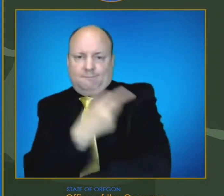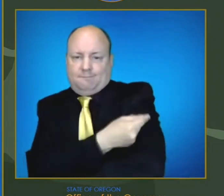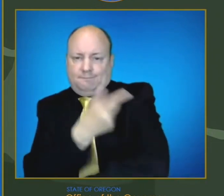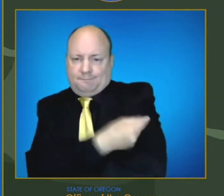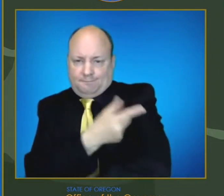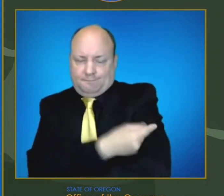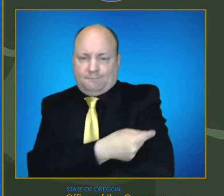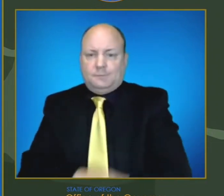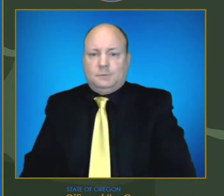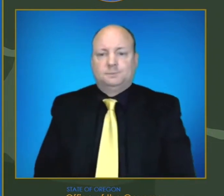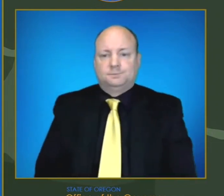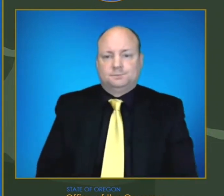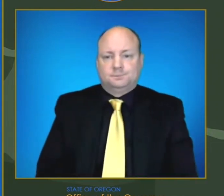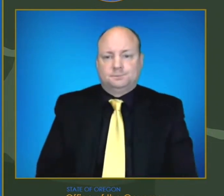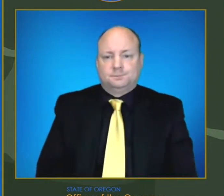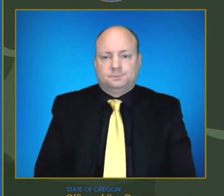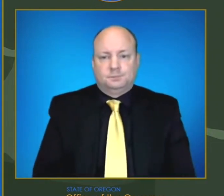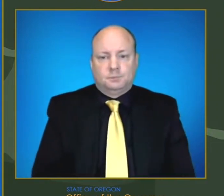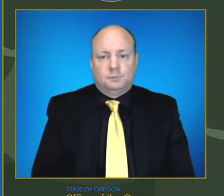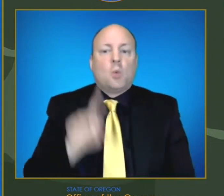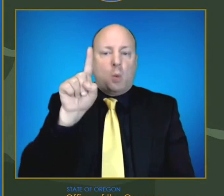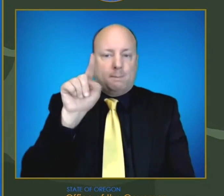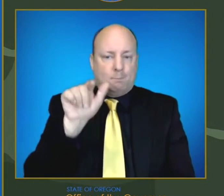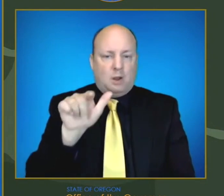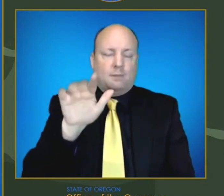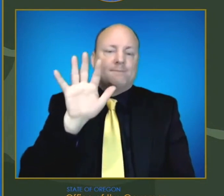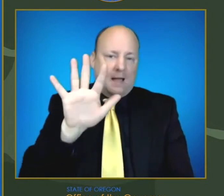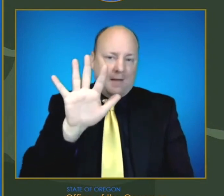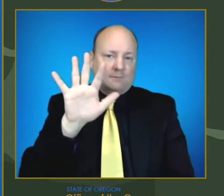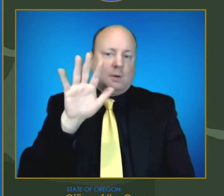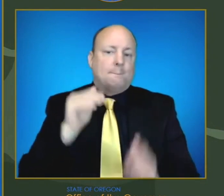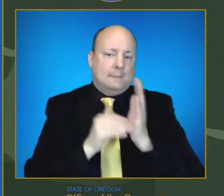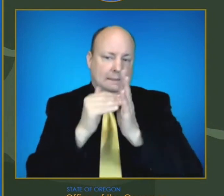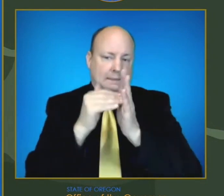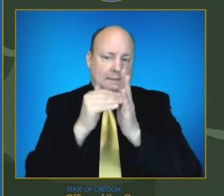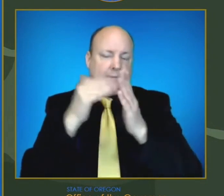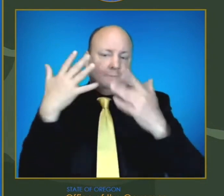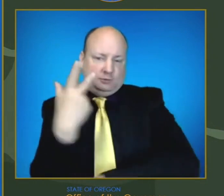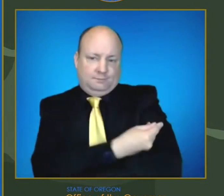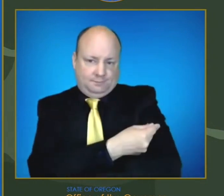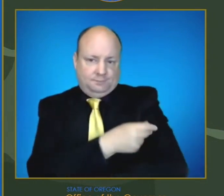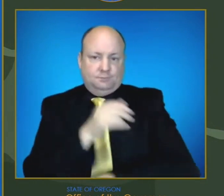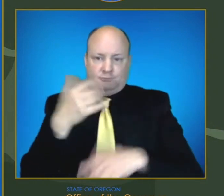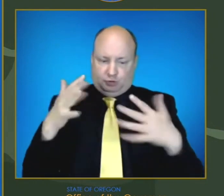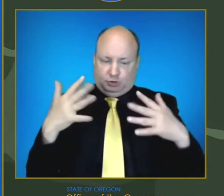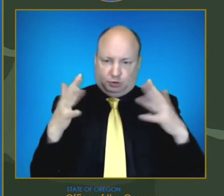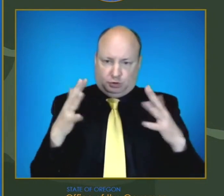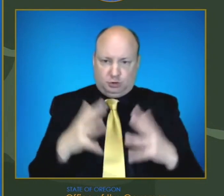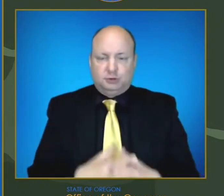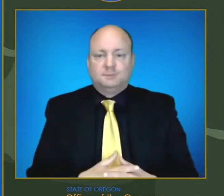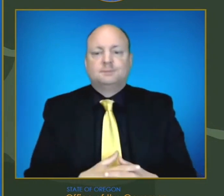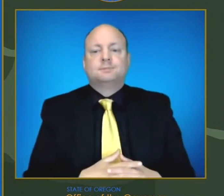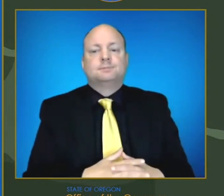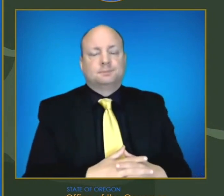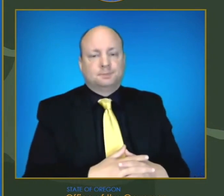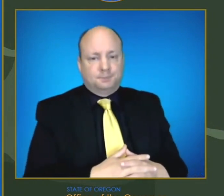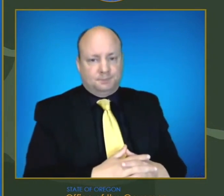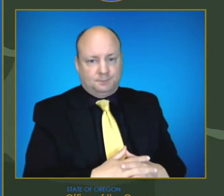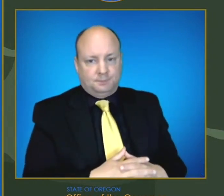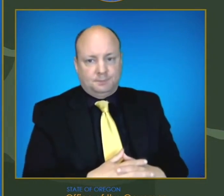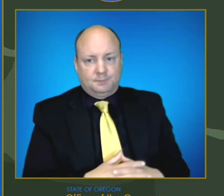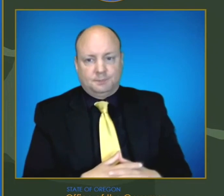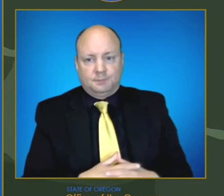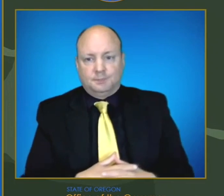1,656,783 Oregonians have been fully vaccinated. Oregon vaccinators have now administered at least one shot to 52% of our